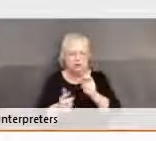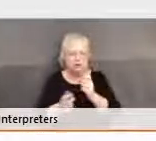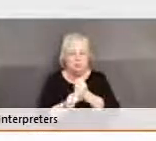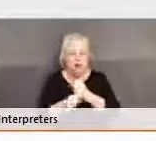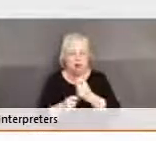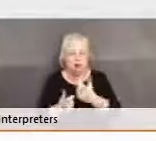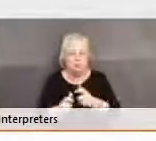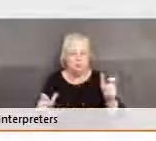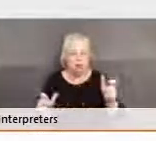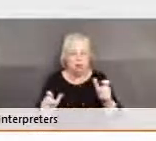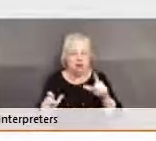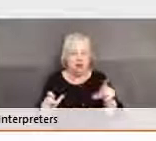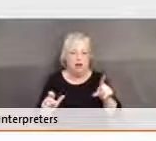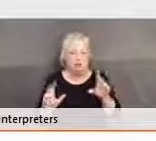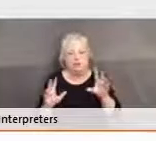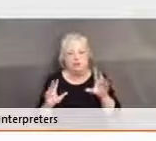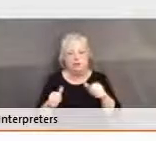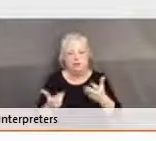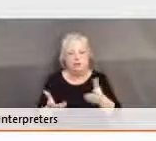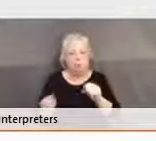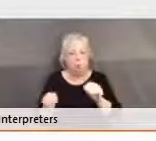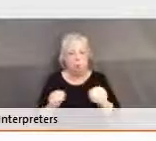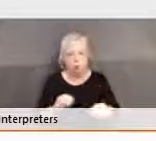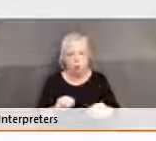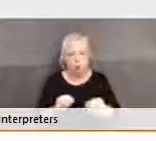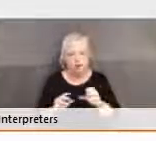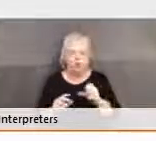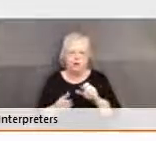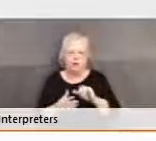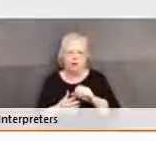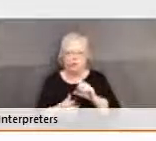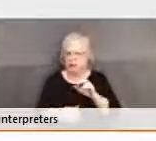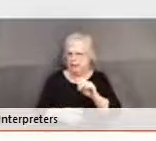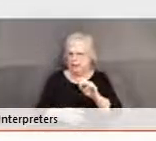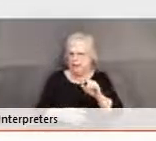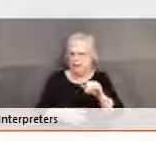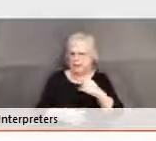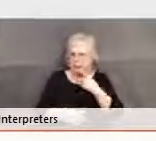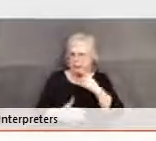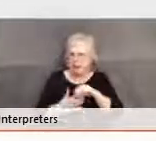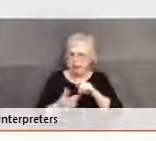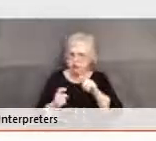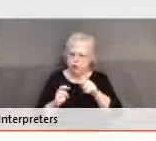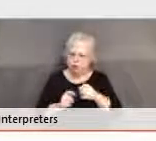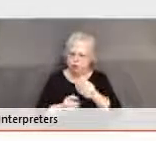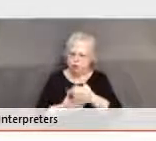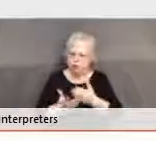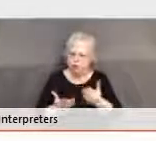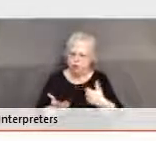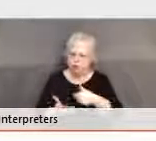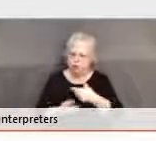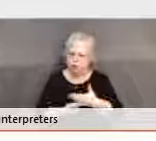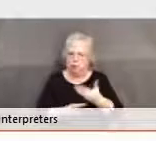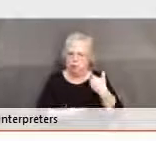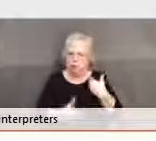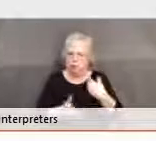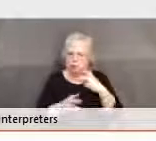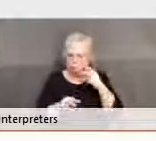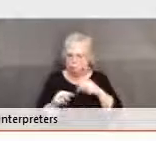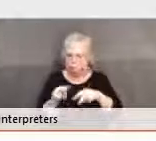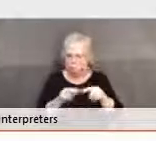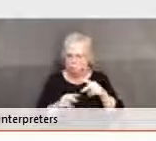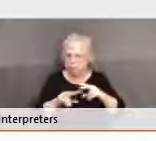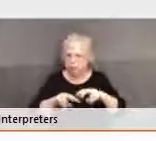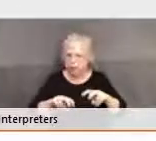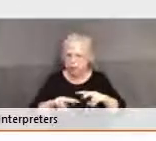So, as Stacy said, this kind of changes some of the things that we were looking at. And before I answer questions, I would ask if we